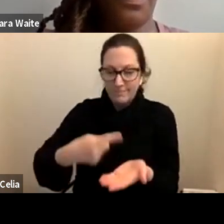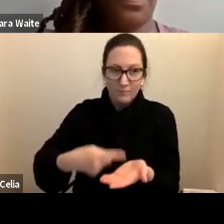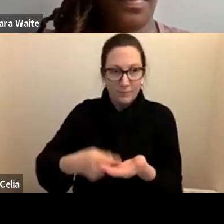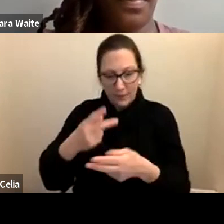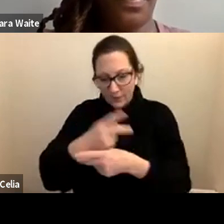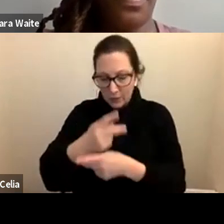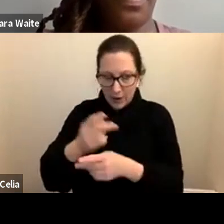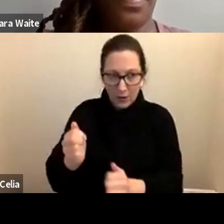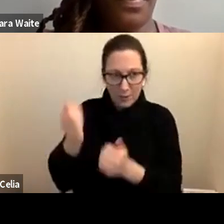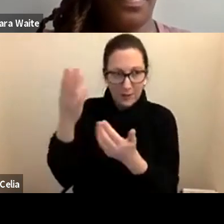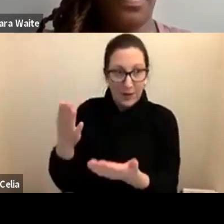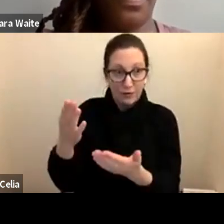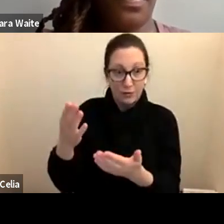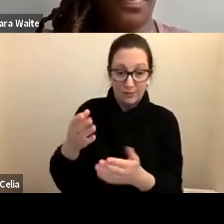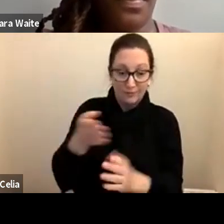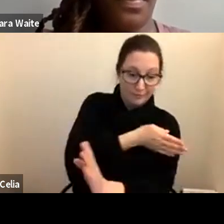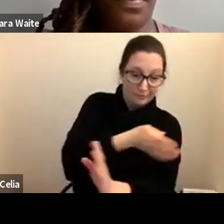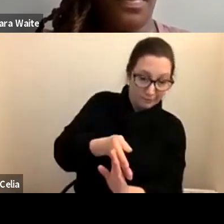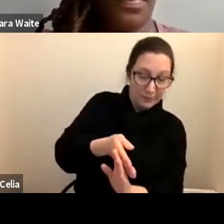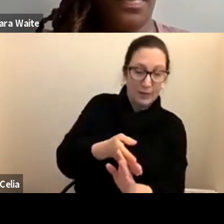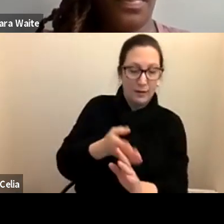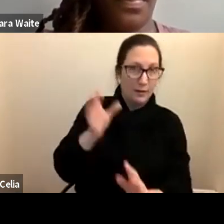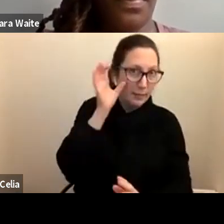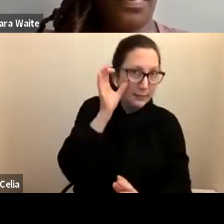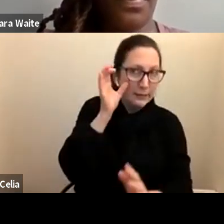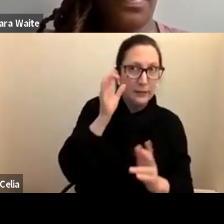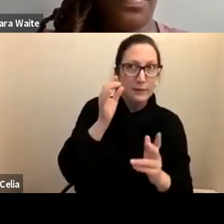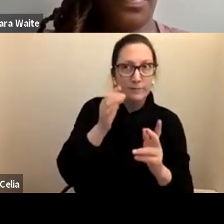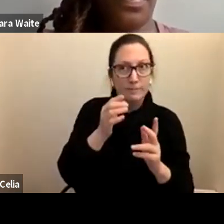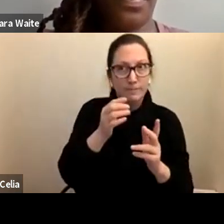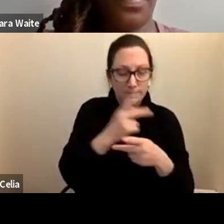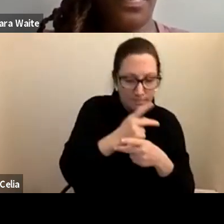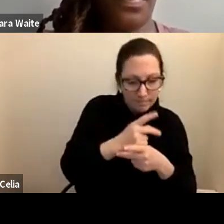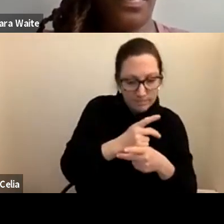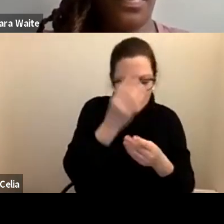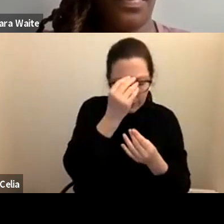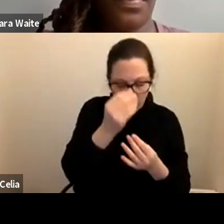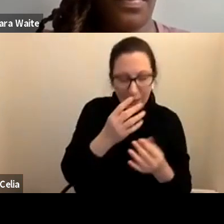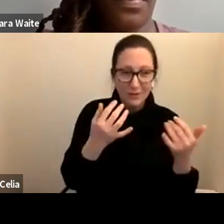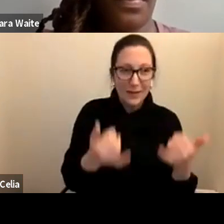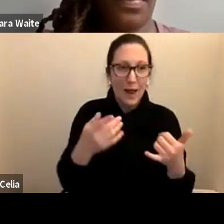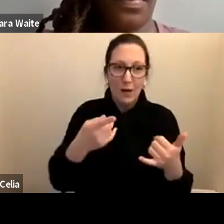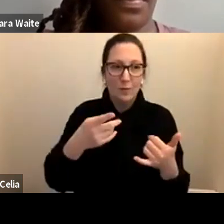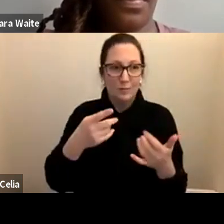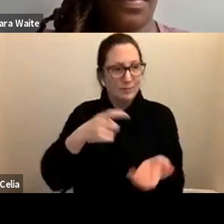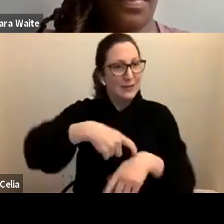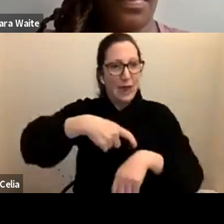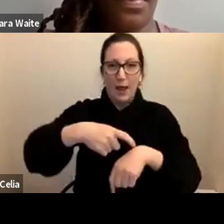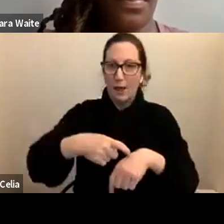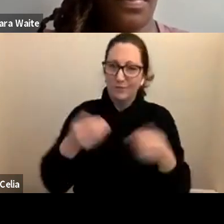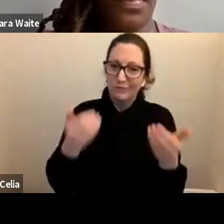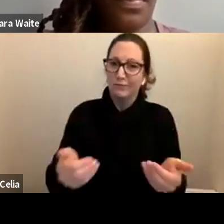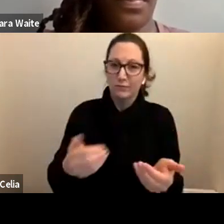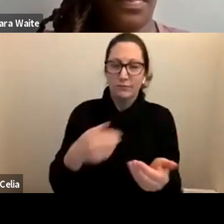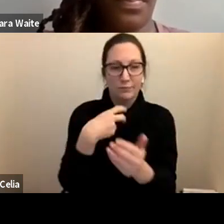Now we've got to start engaging. So with that, I am looking forward to